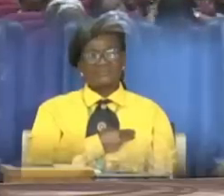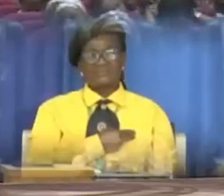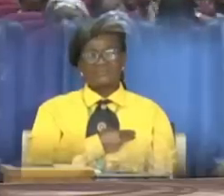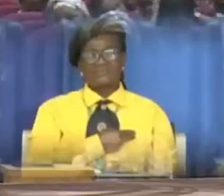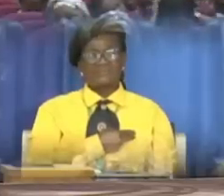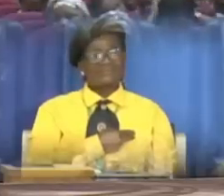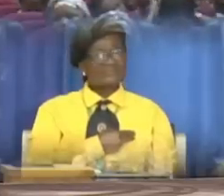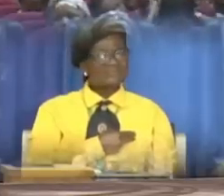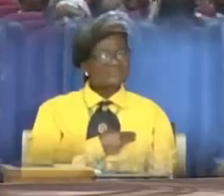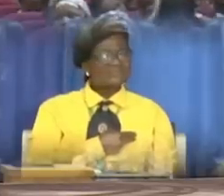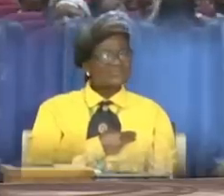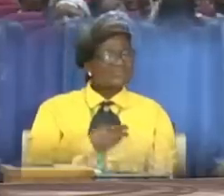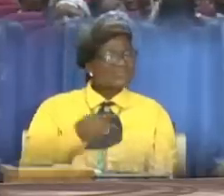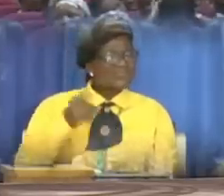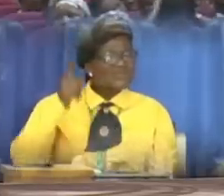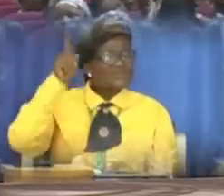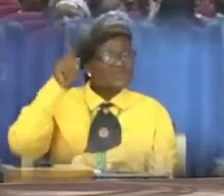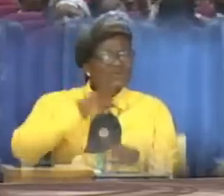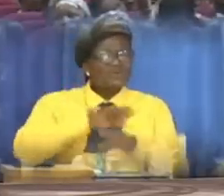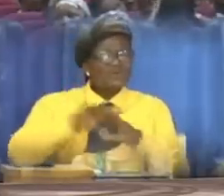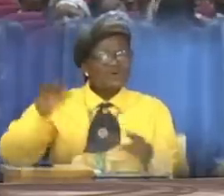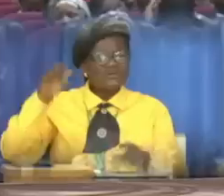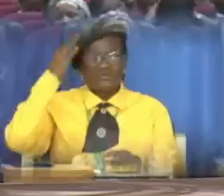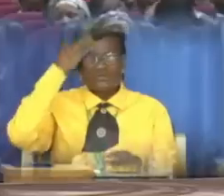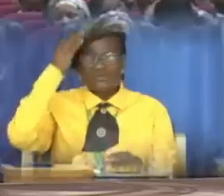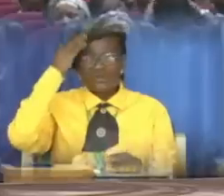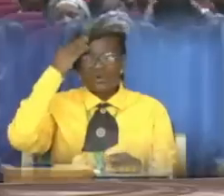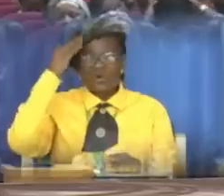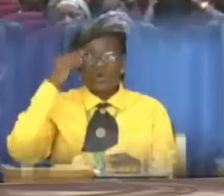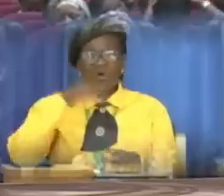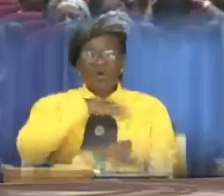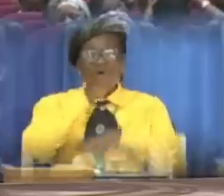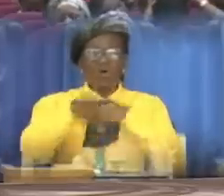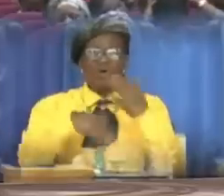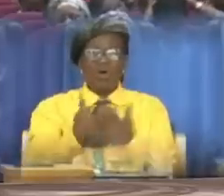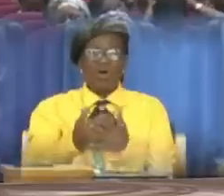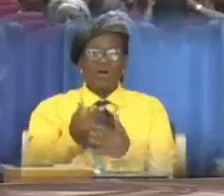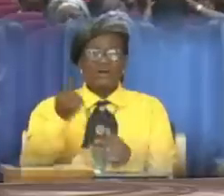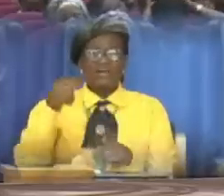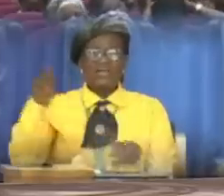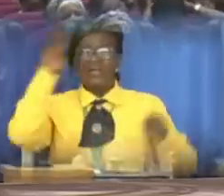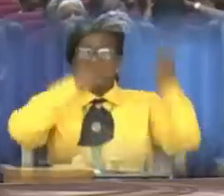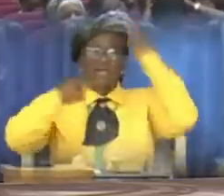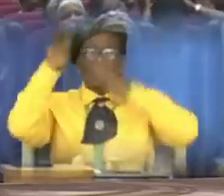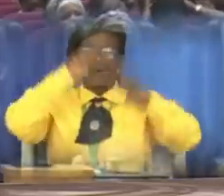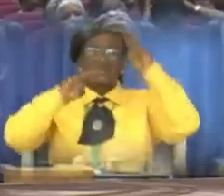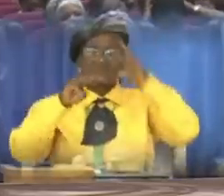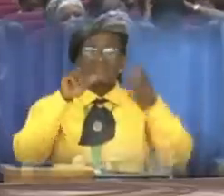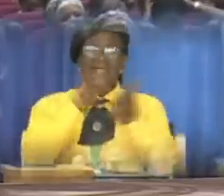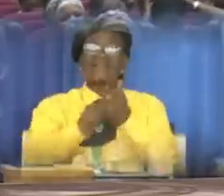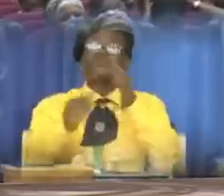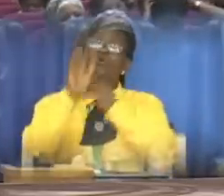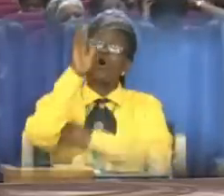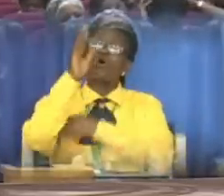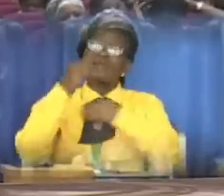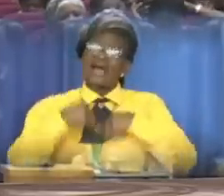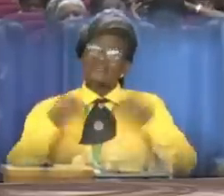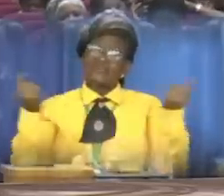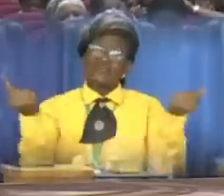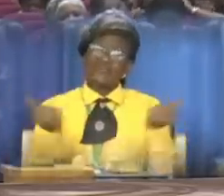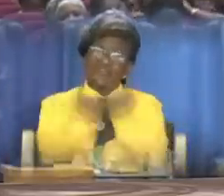You don't know all the battles that God has fought for you.